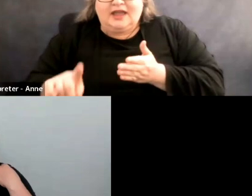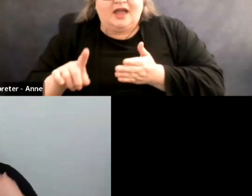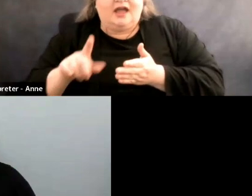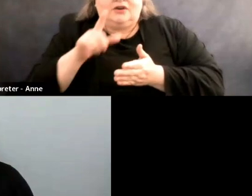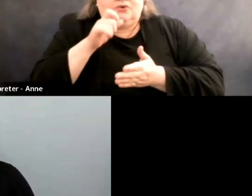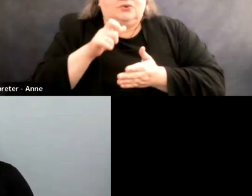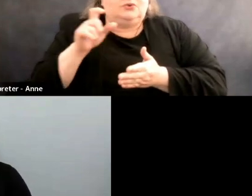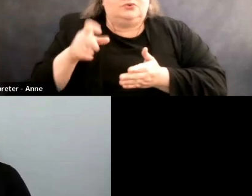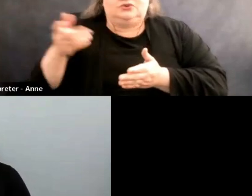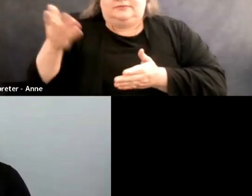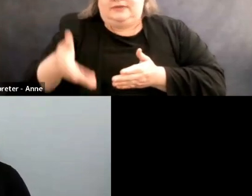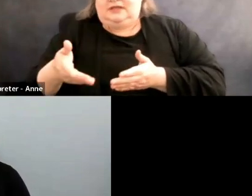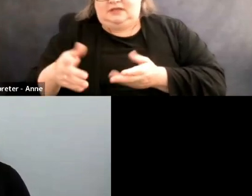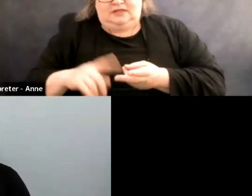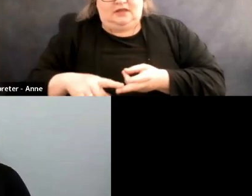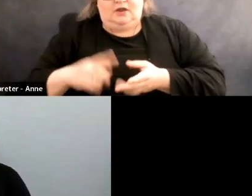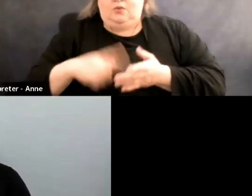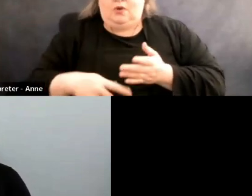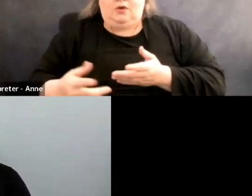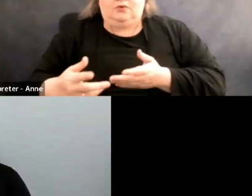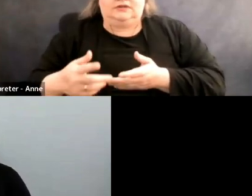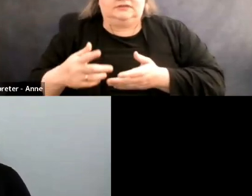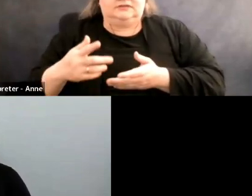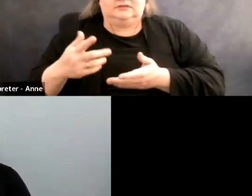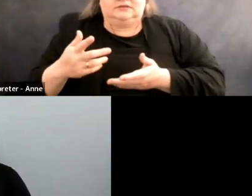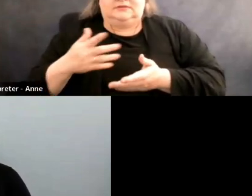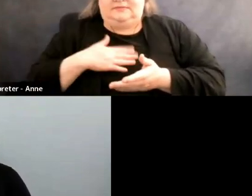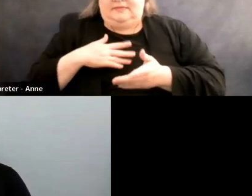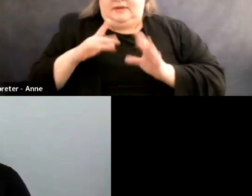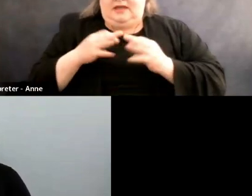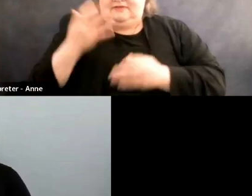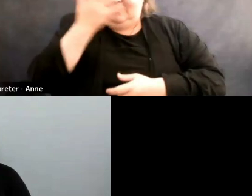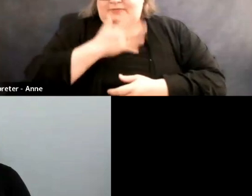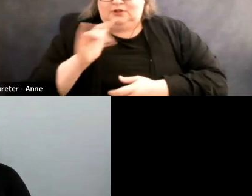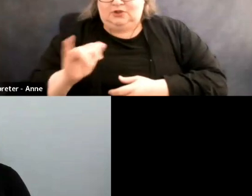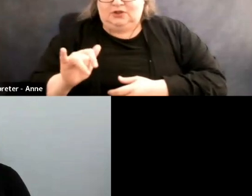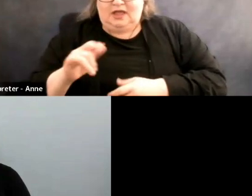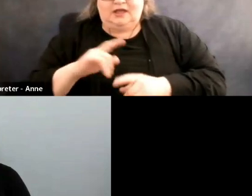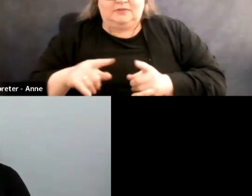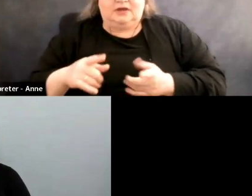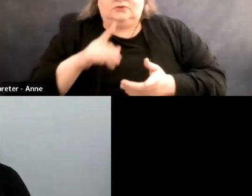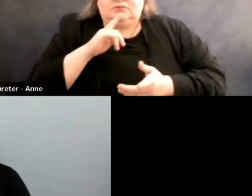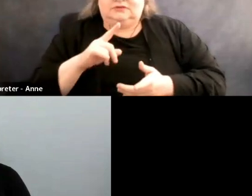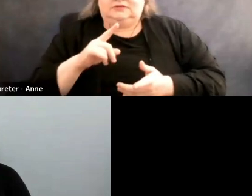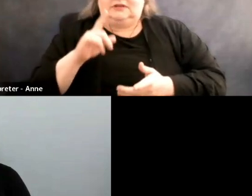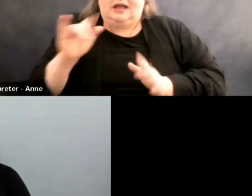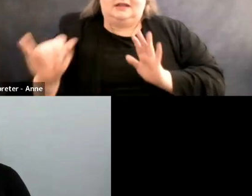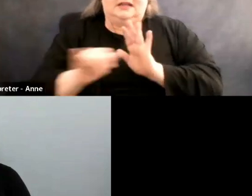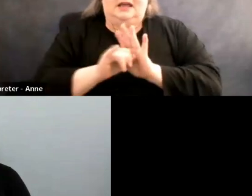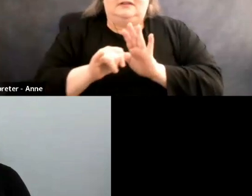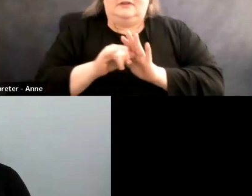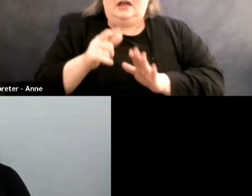who should be there, what was in, what did my family look like? And so really identifying